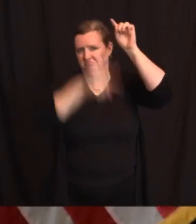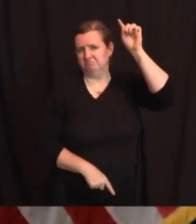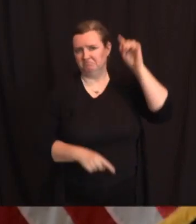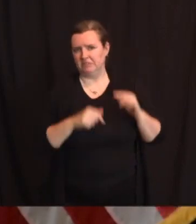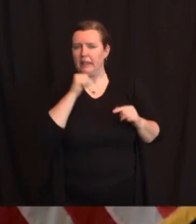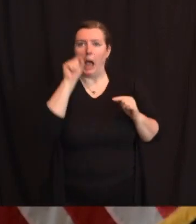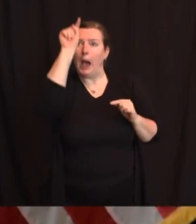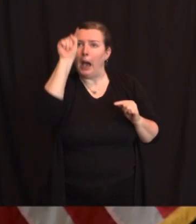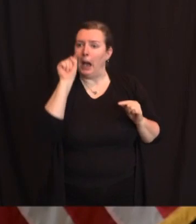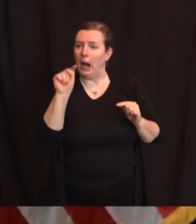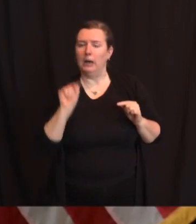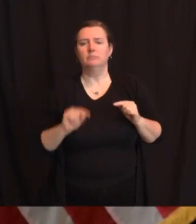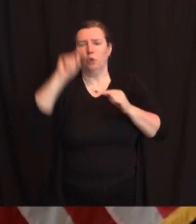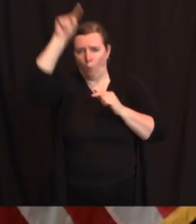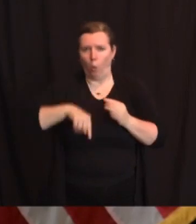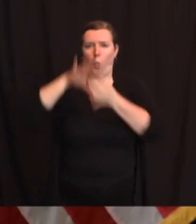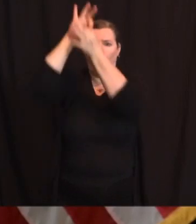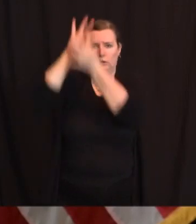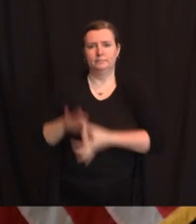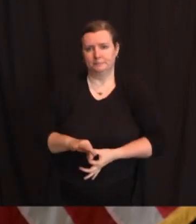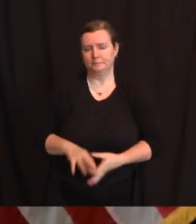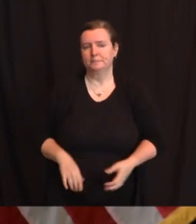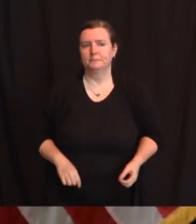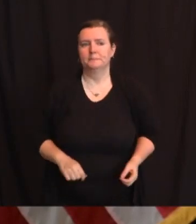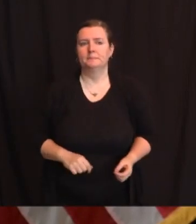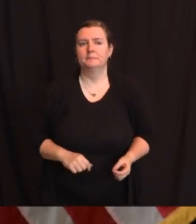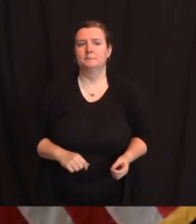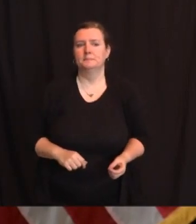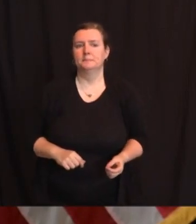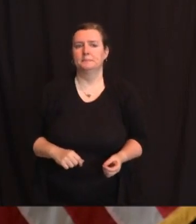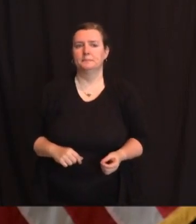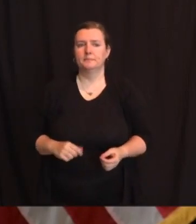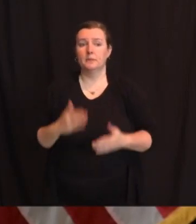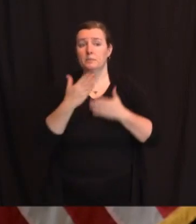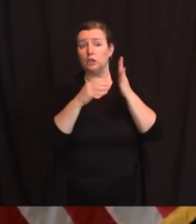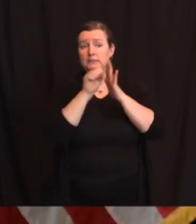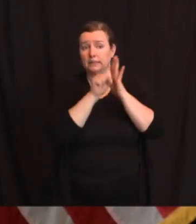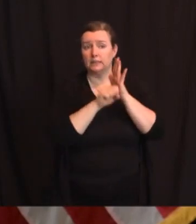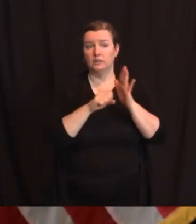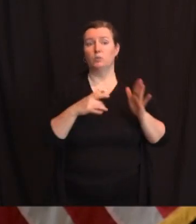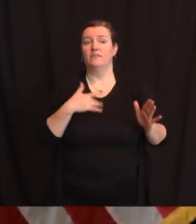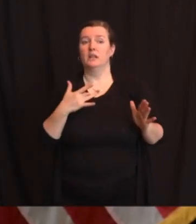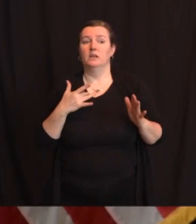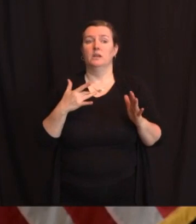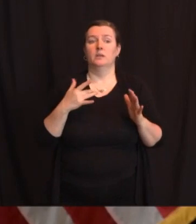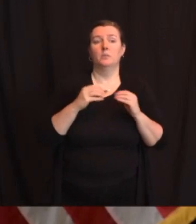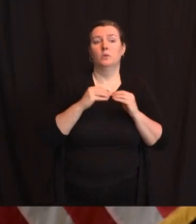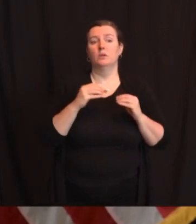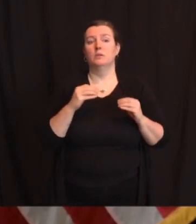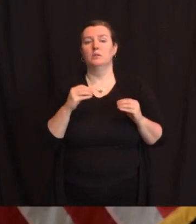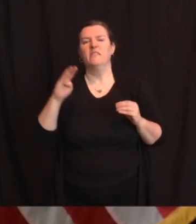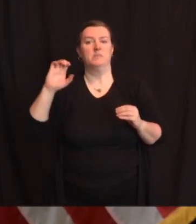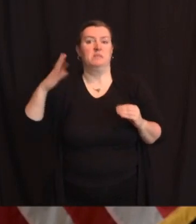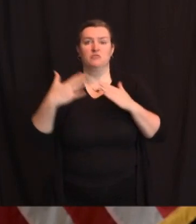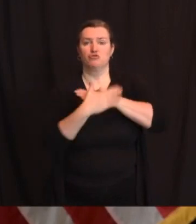felt in certain parts of the state. An obvious one would be beaches, the extent to which we've got guidance on